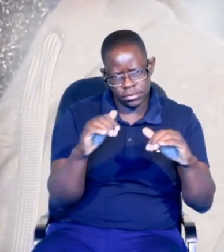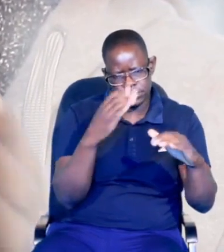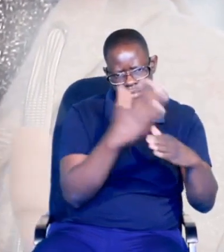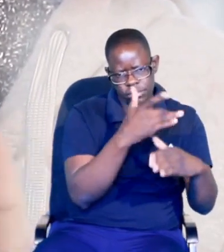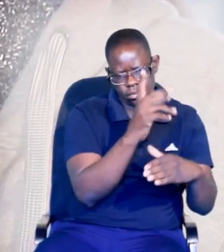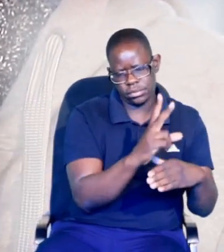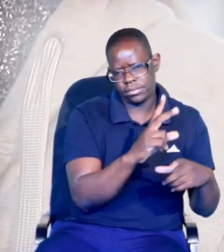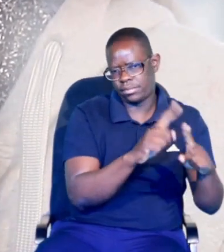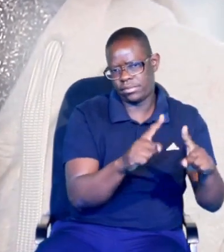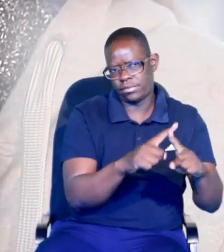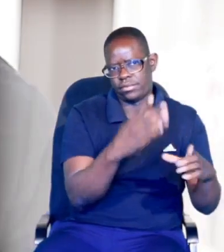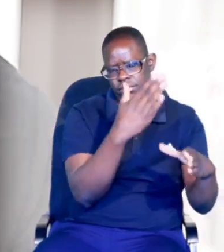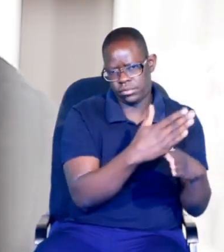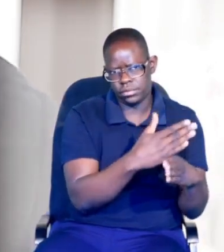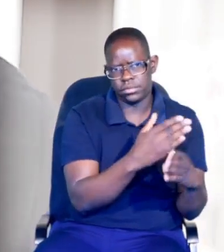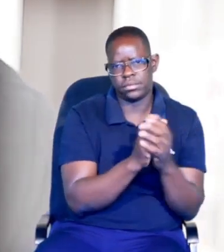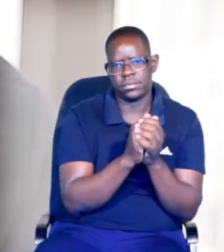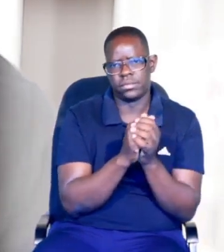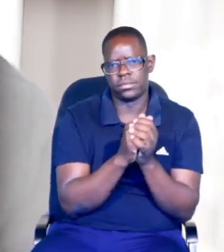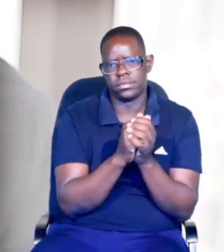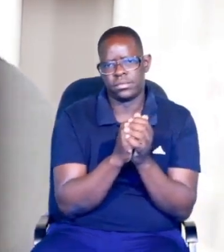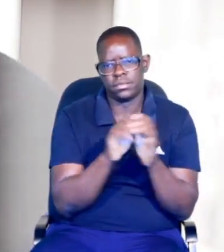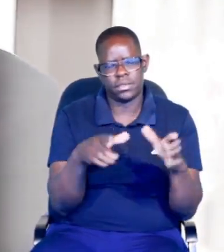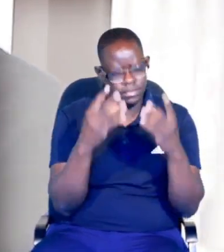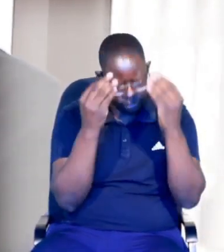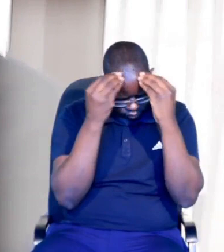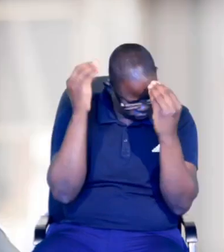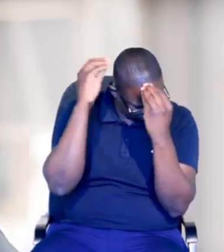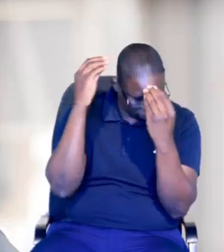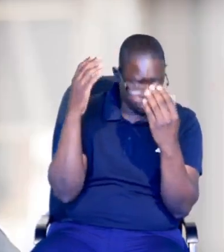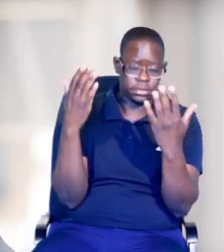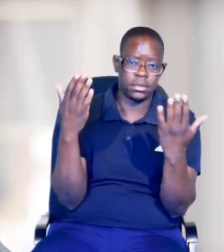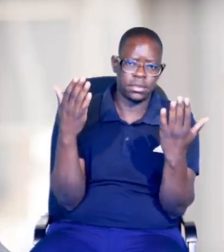workers performing different tasks. I'm a little bit confused.